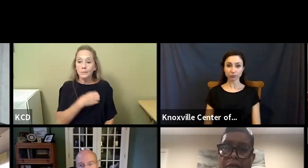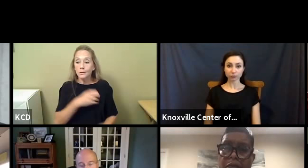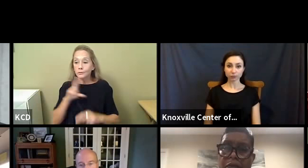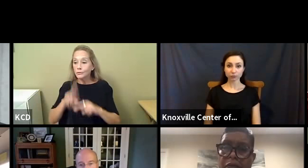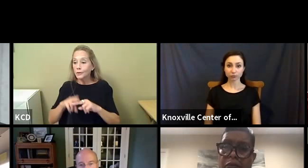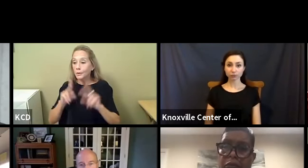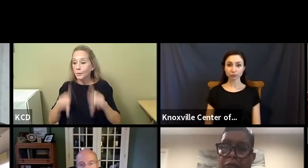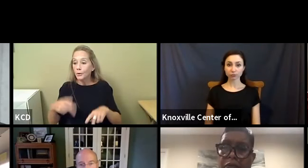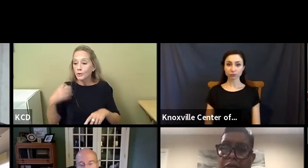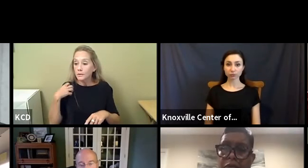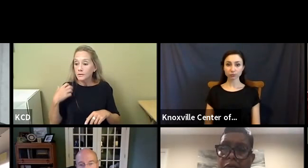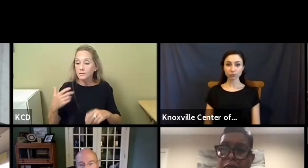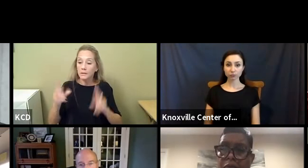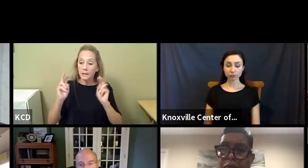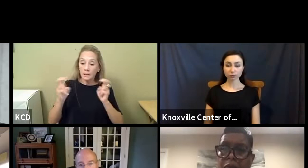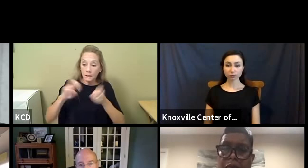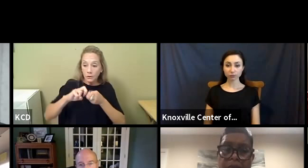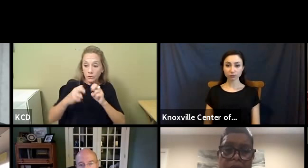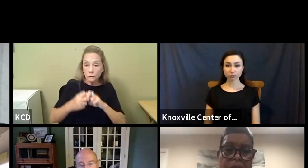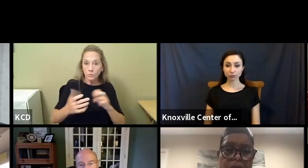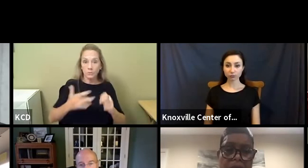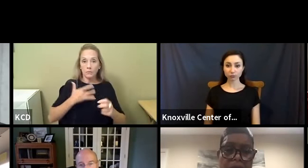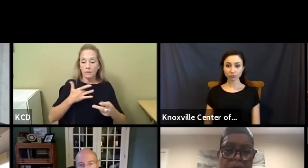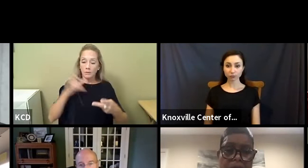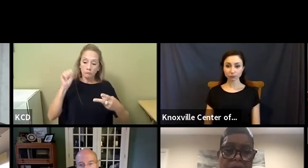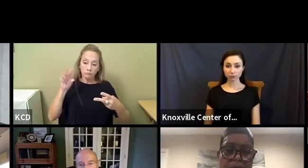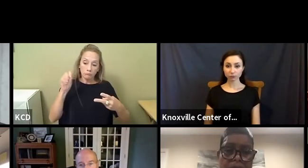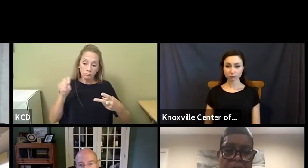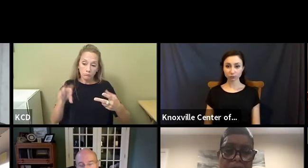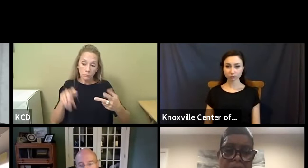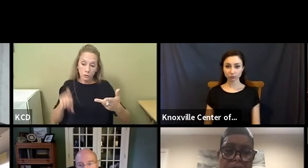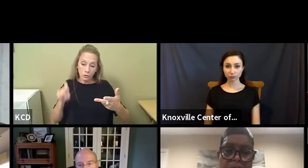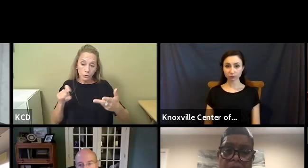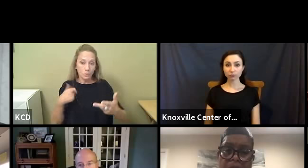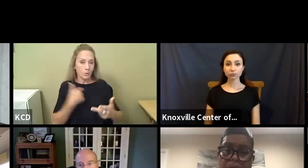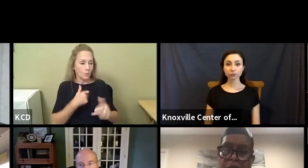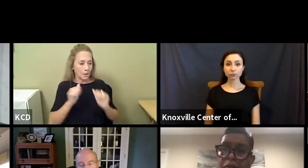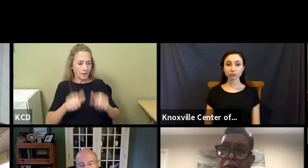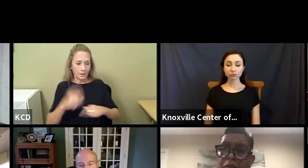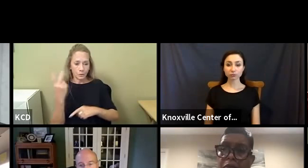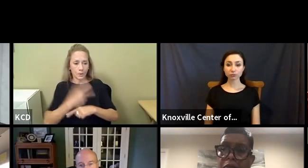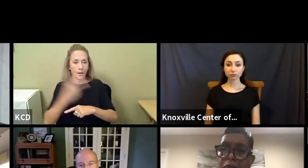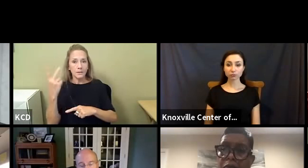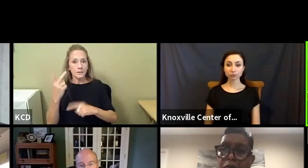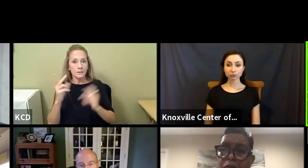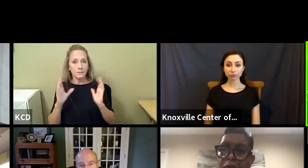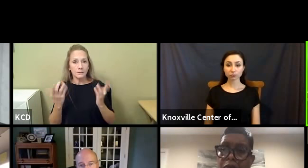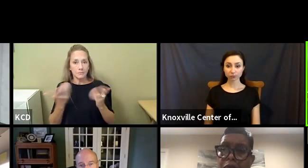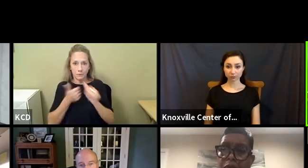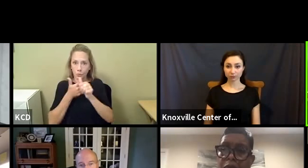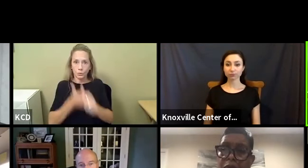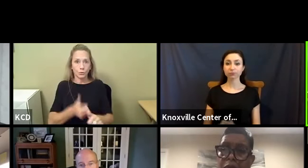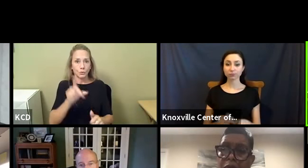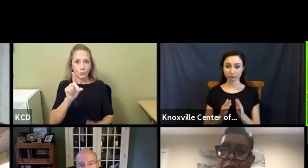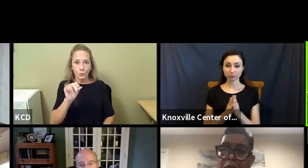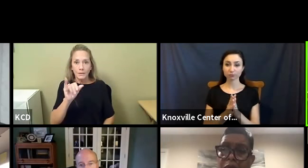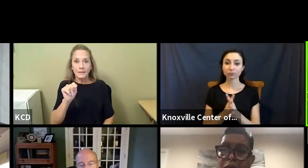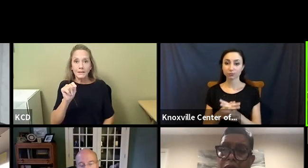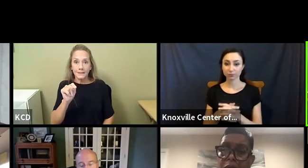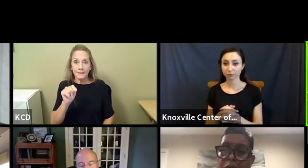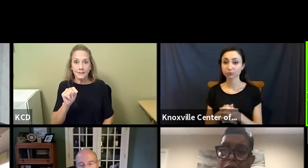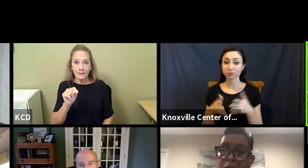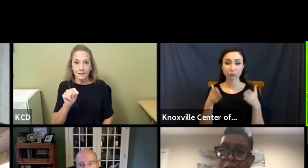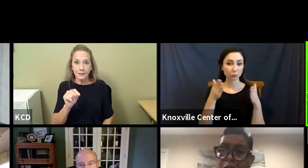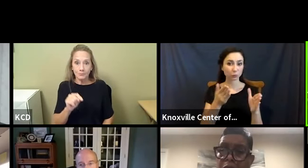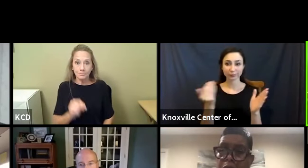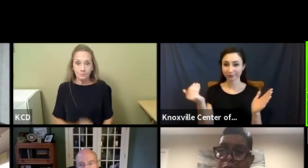is an issue. This is what we think needs to be done. We could have it done in a couple days. The way, and again, this is